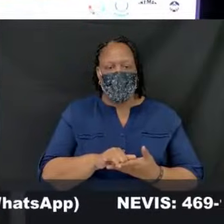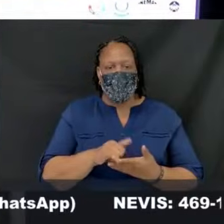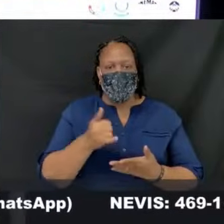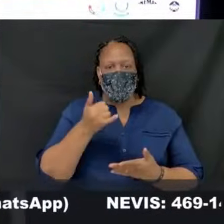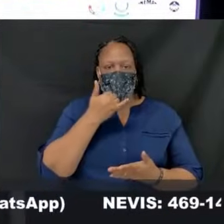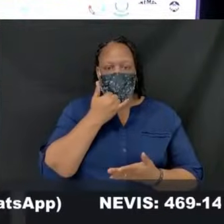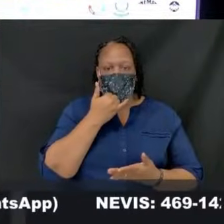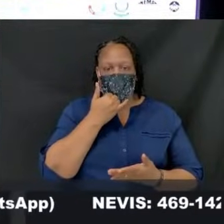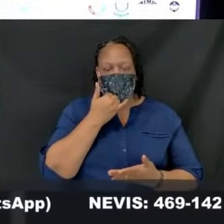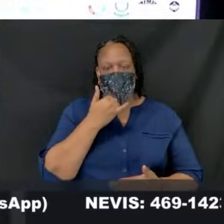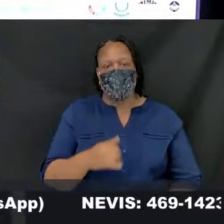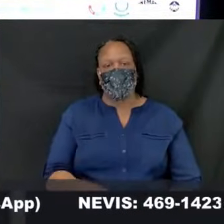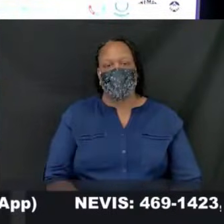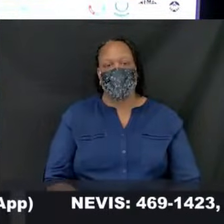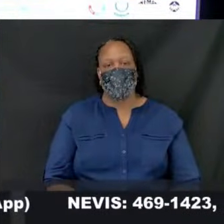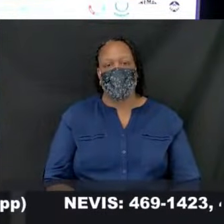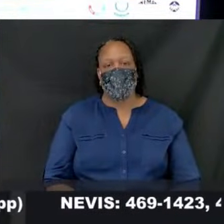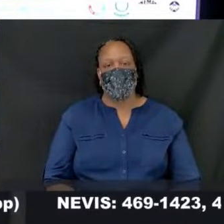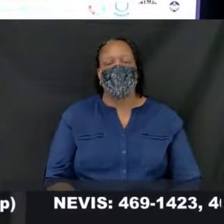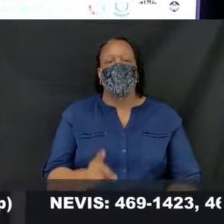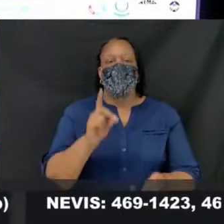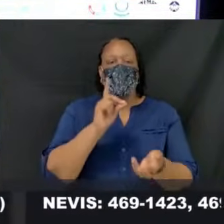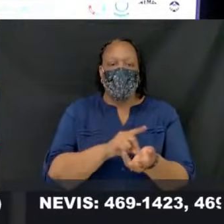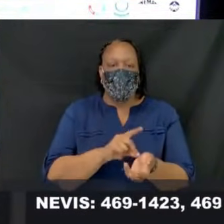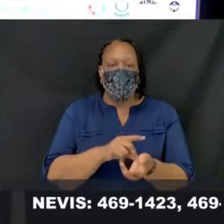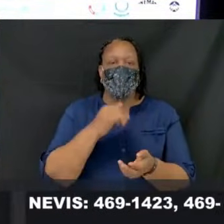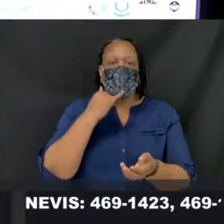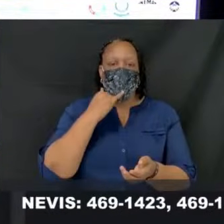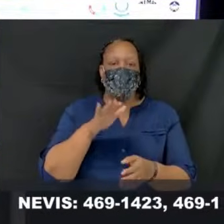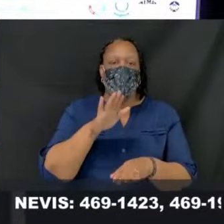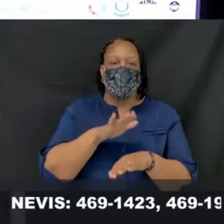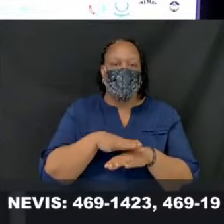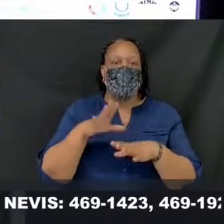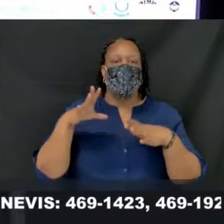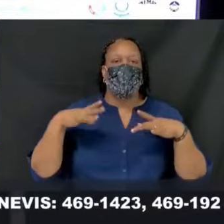It is meant to mislead. I want to thank